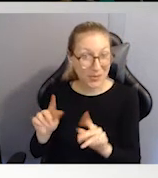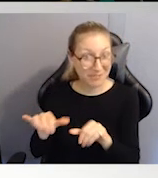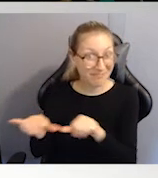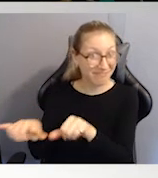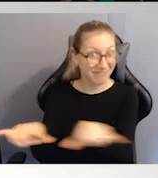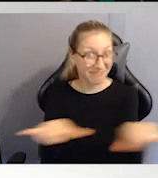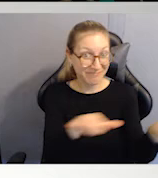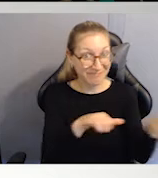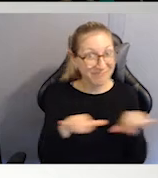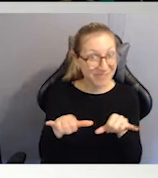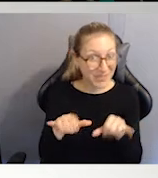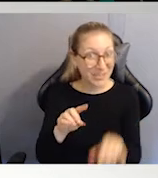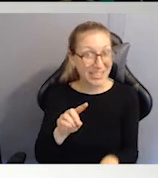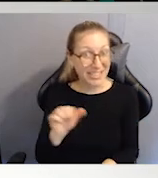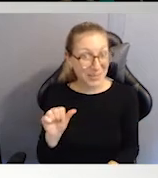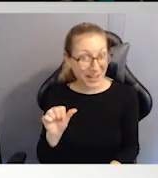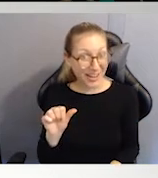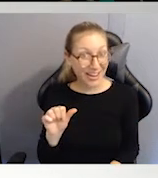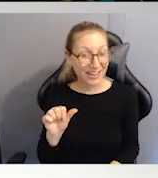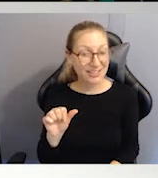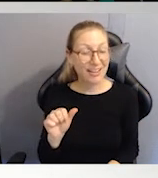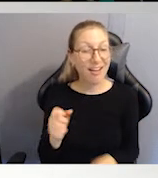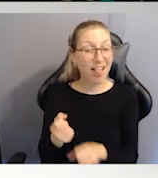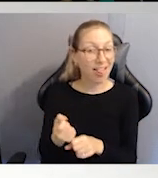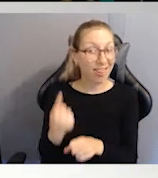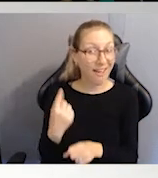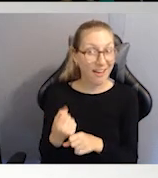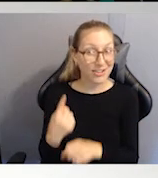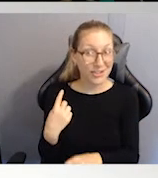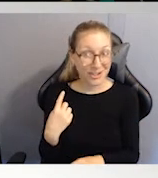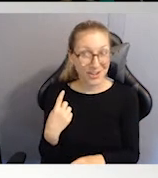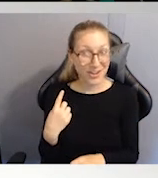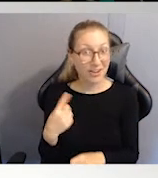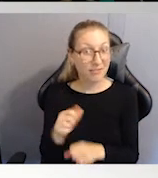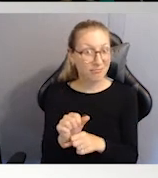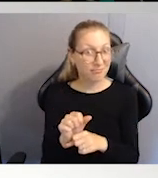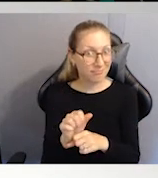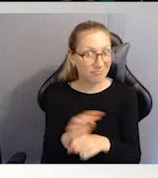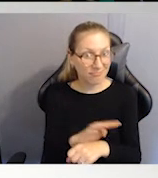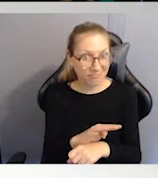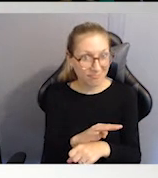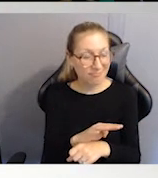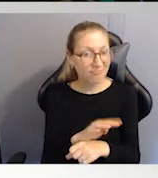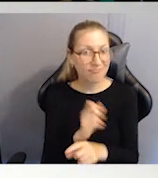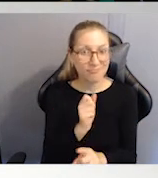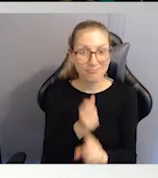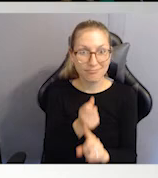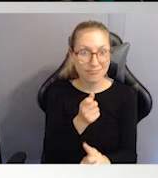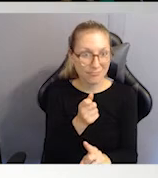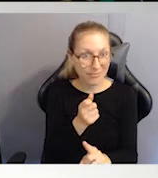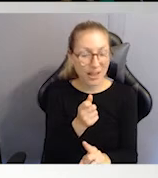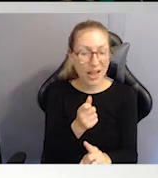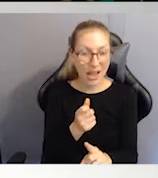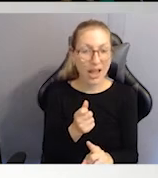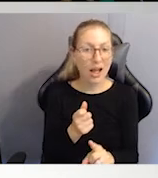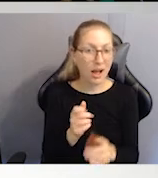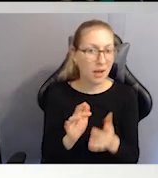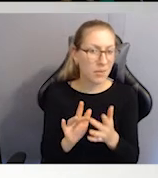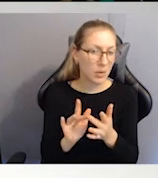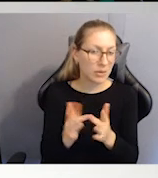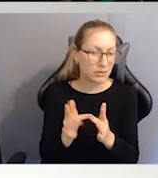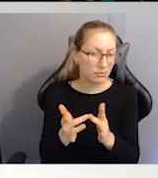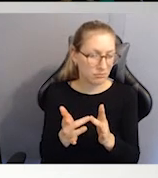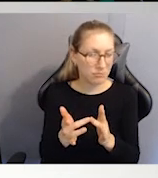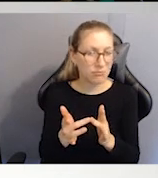So last year during COVID, we did a virtual,